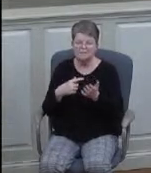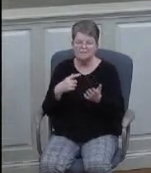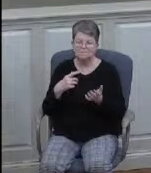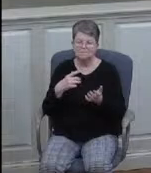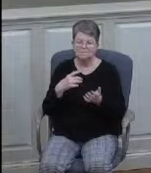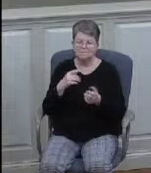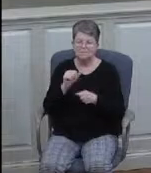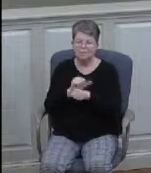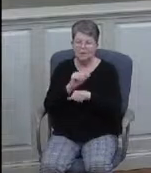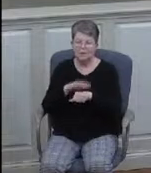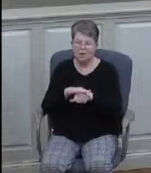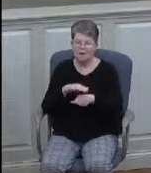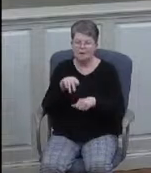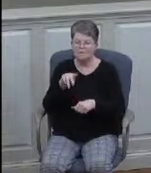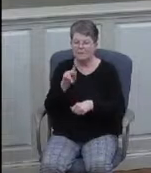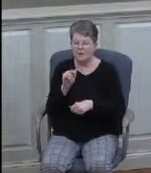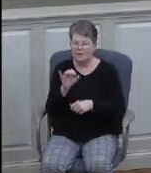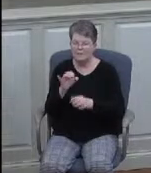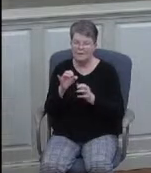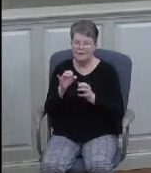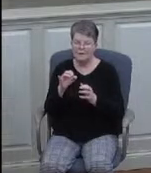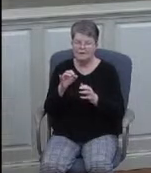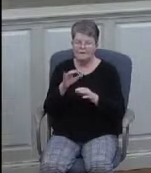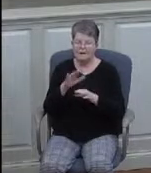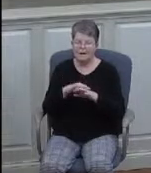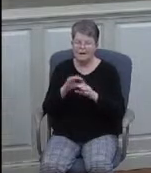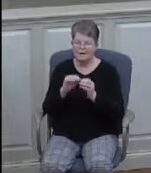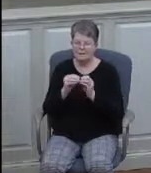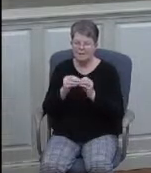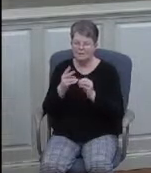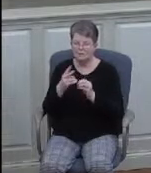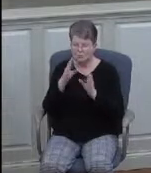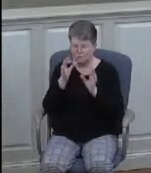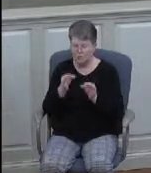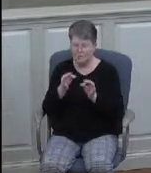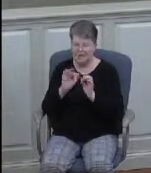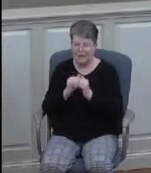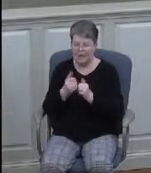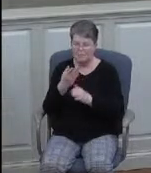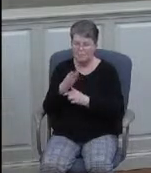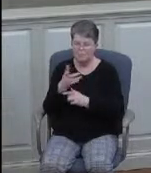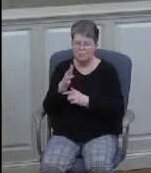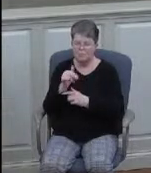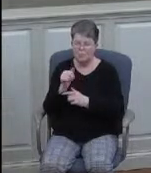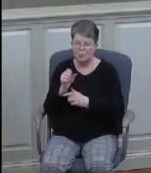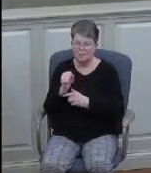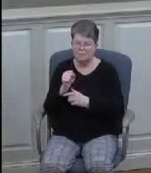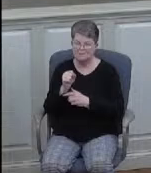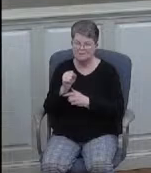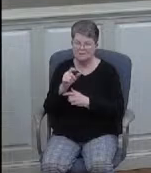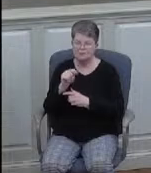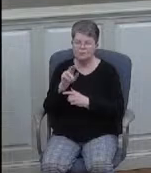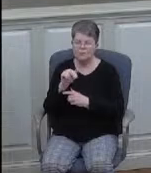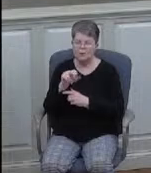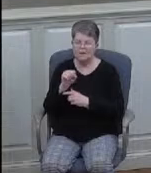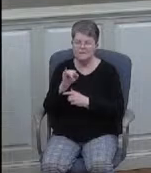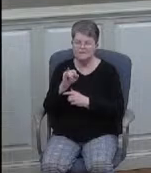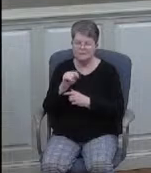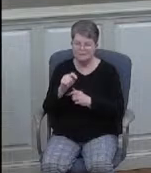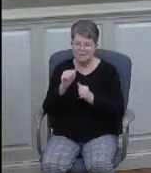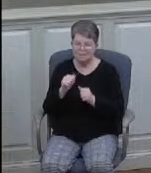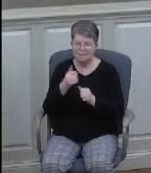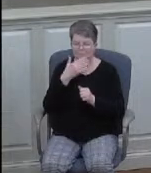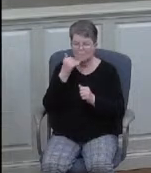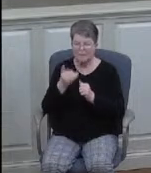with the public on number two was determining how Bluegrass transit can better accommodate public